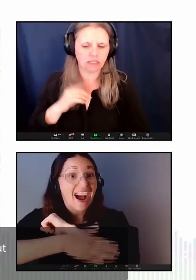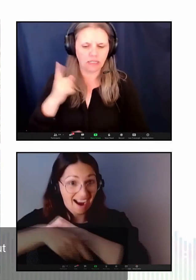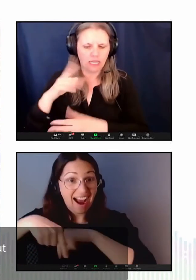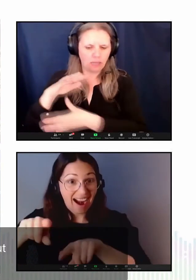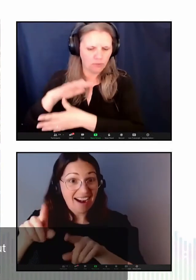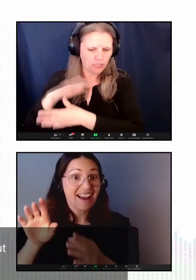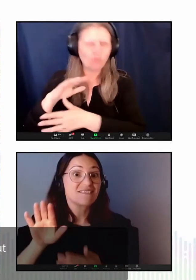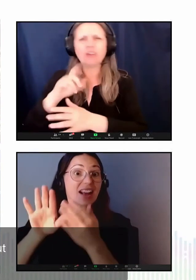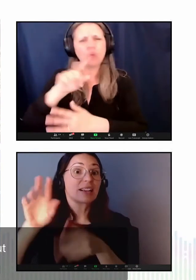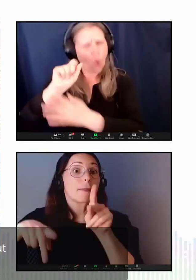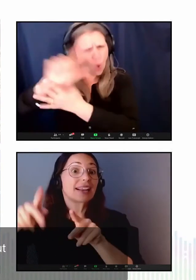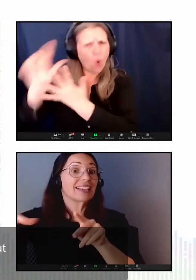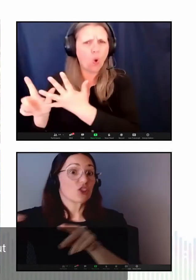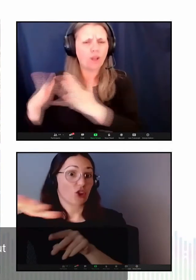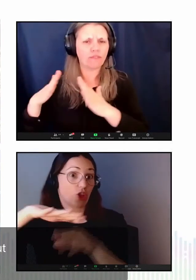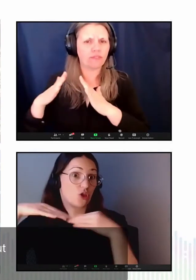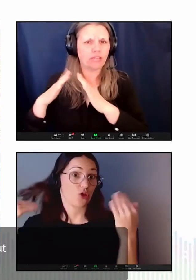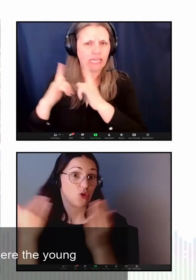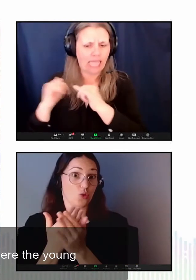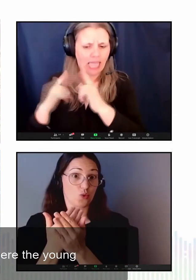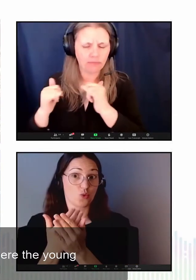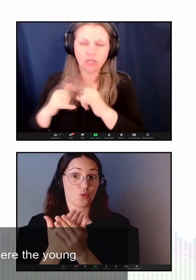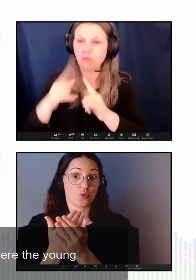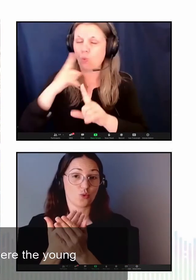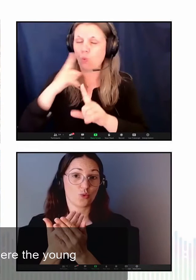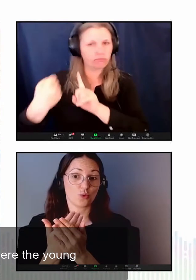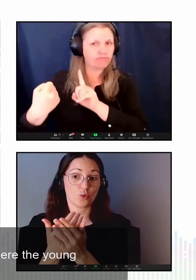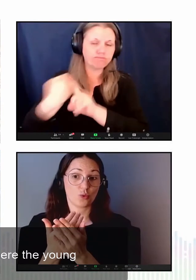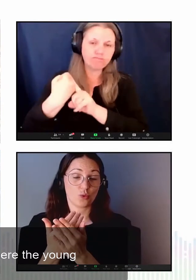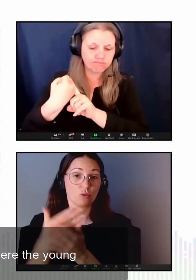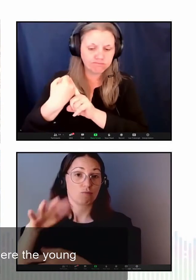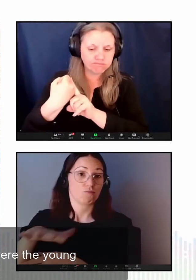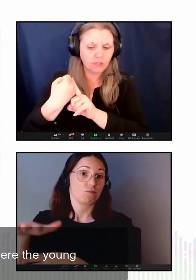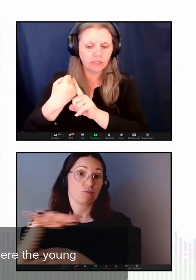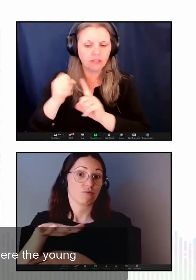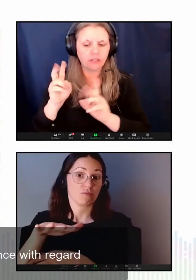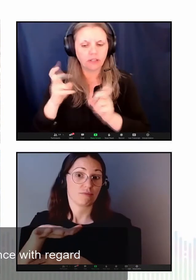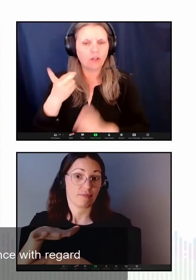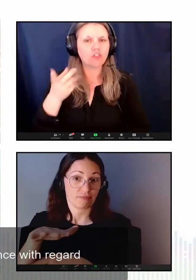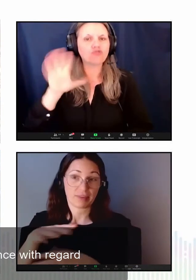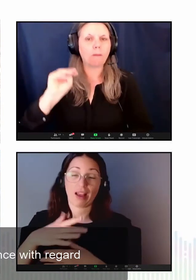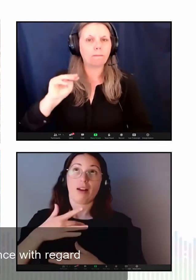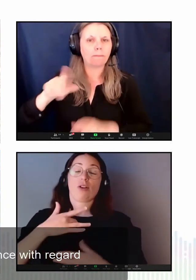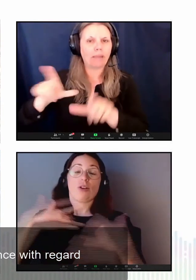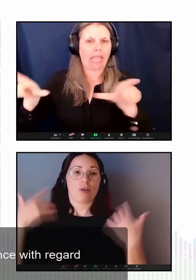well, all of them, but the one that was so profound and so moving was the Drum Lake one, where the young